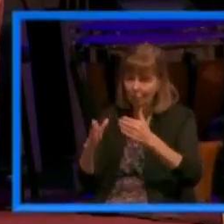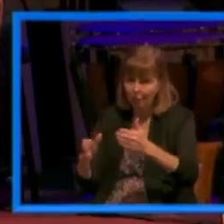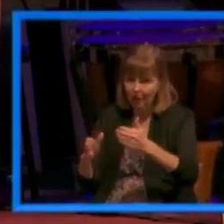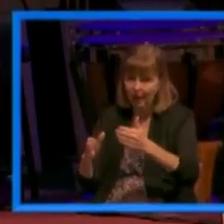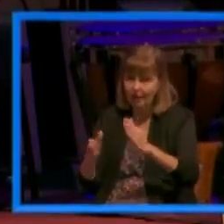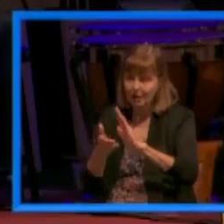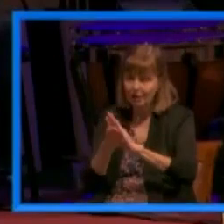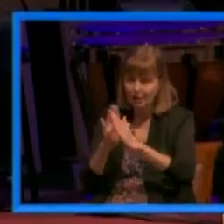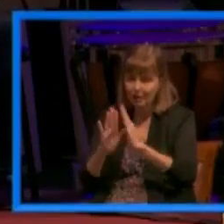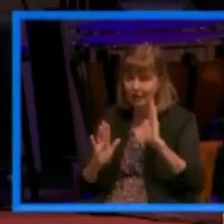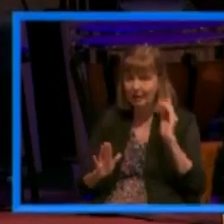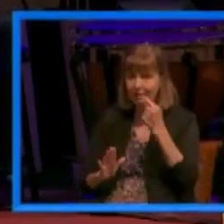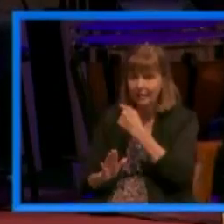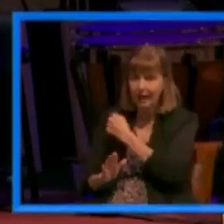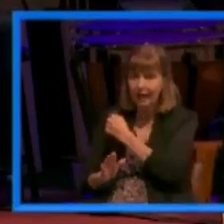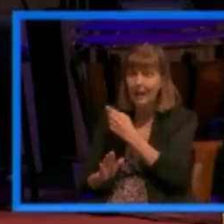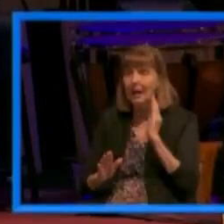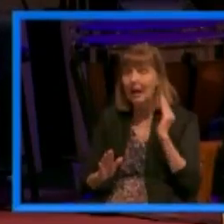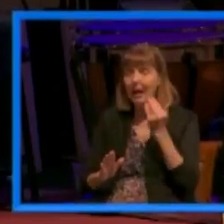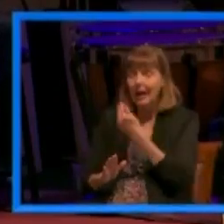grace, grace,